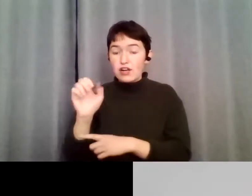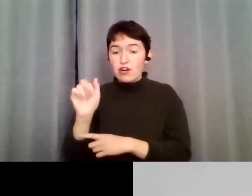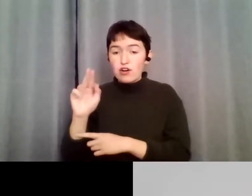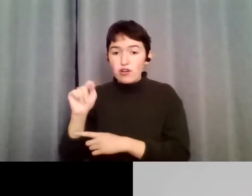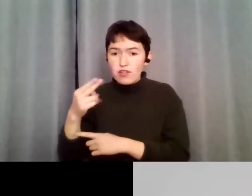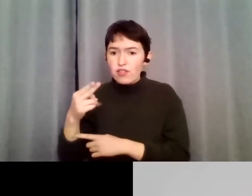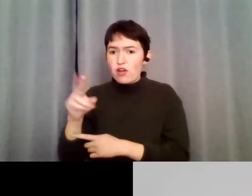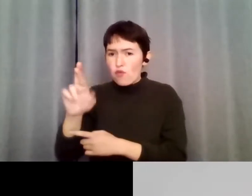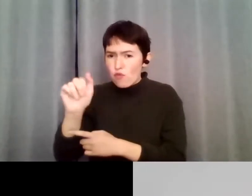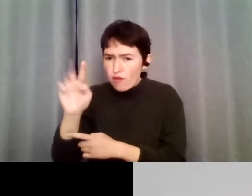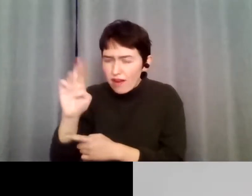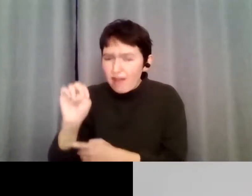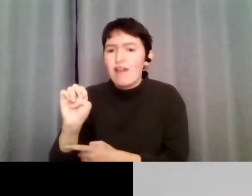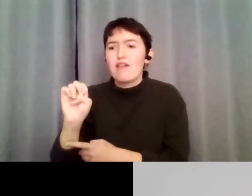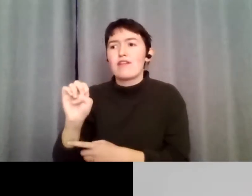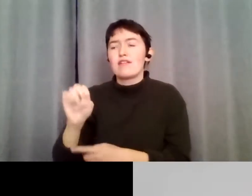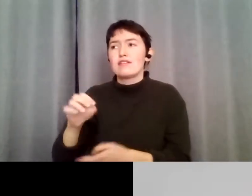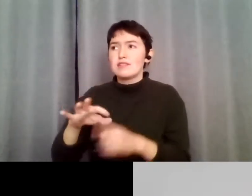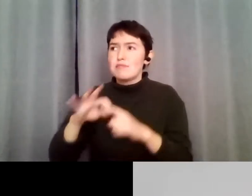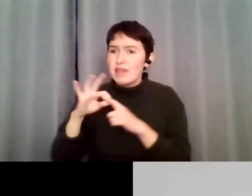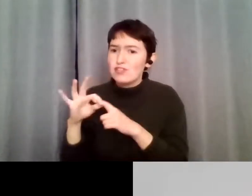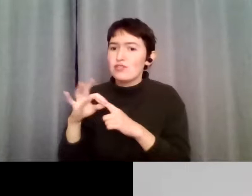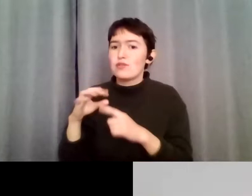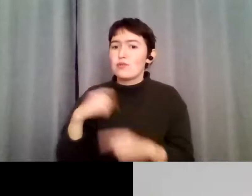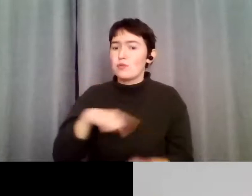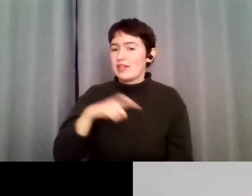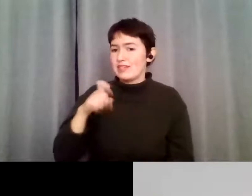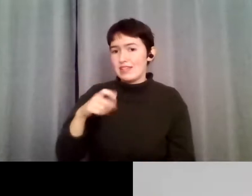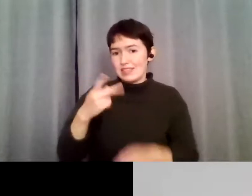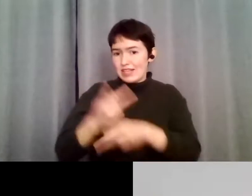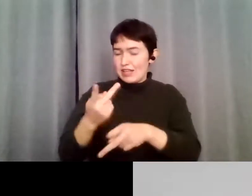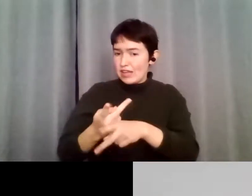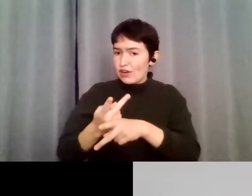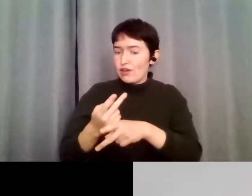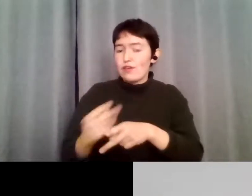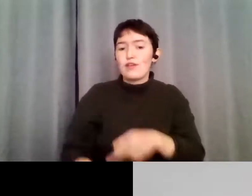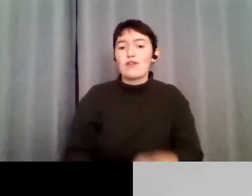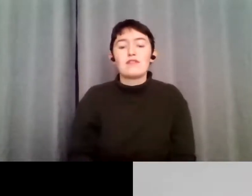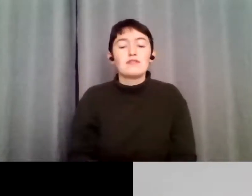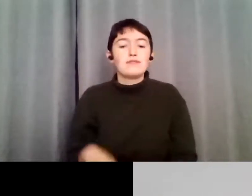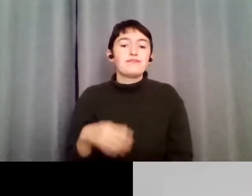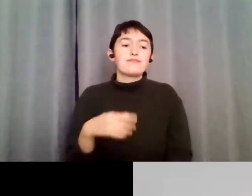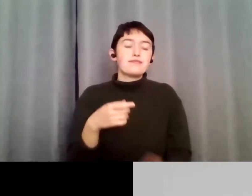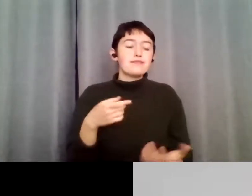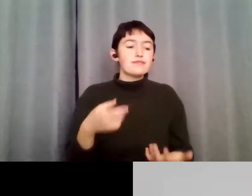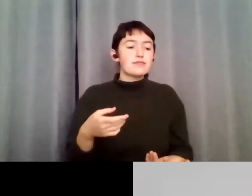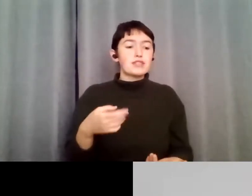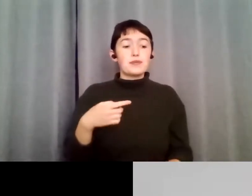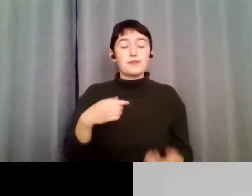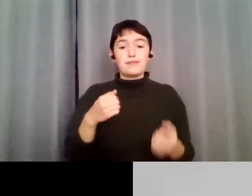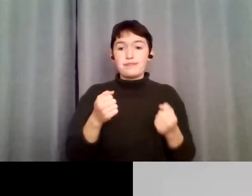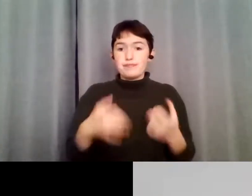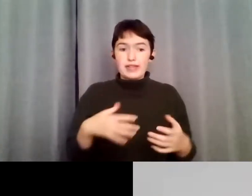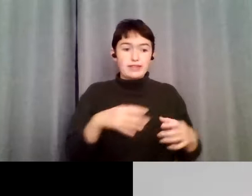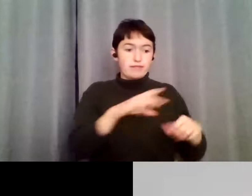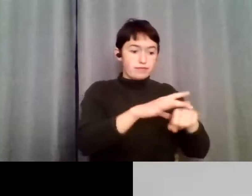same goes for all of the other worlds. I think that the most wonderful thing is that each of these places has their own different environment, and they're all